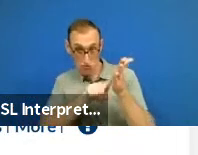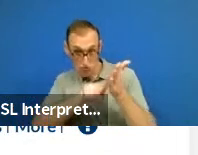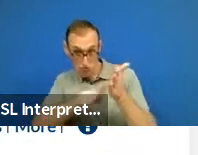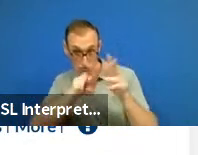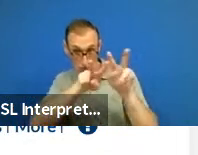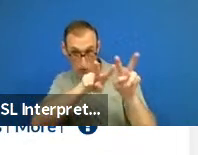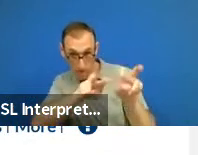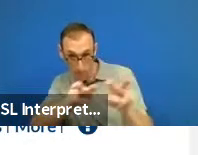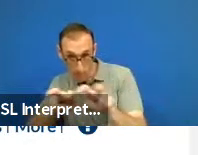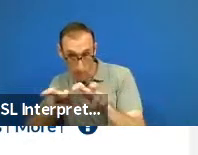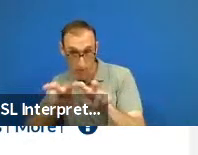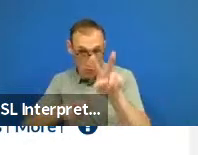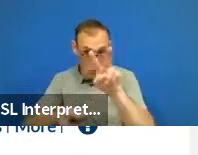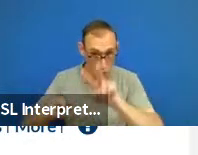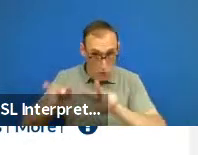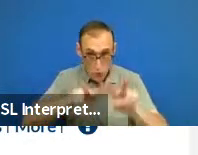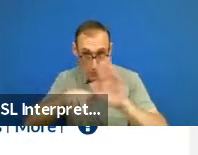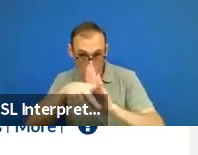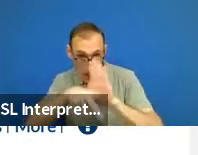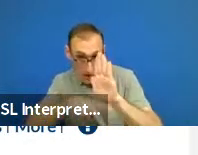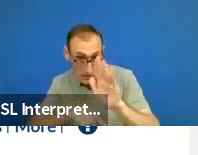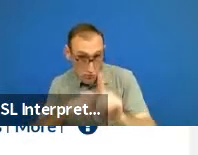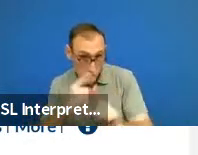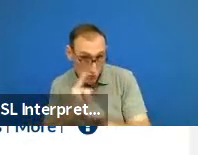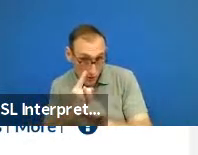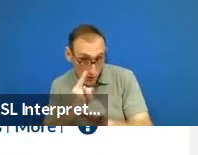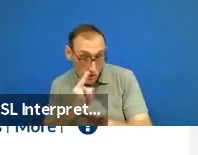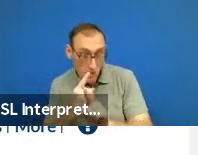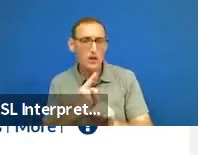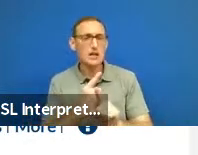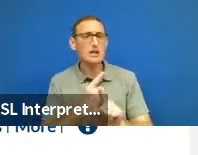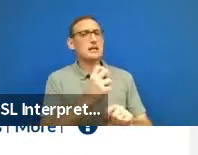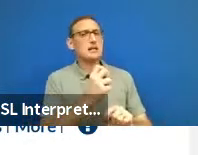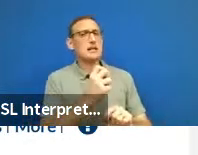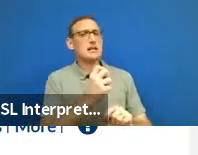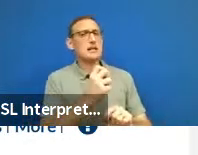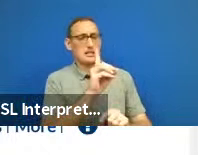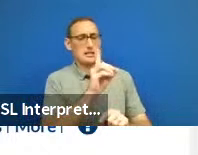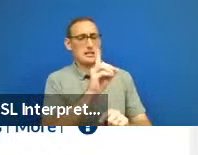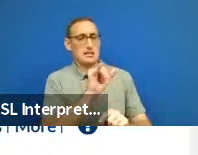Yeah, I guess what I was thinking is that this maybe is